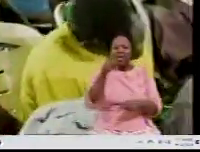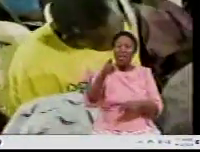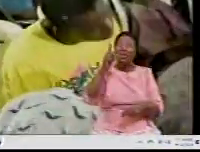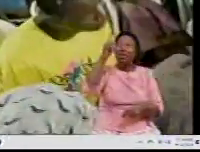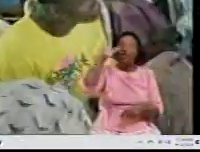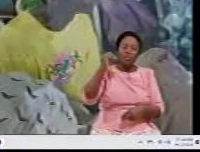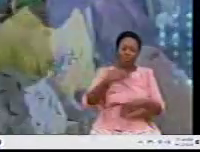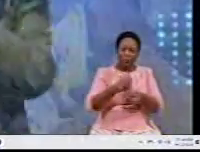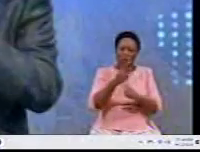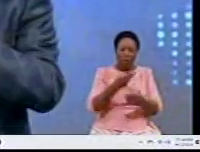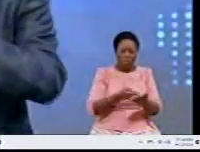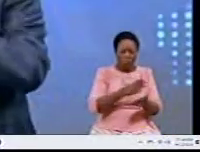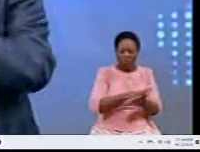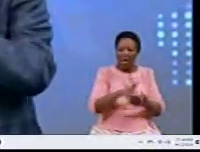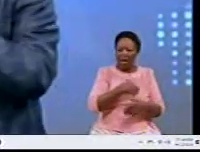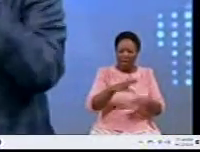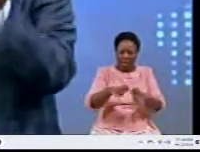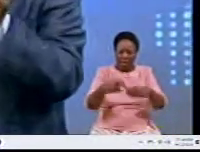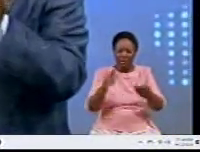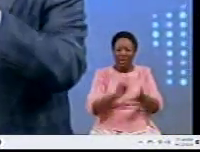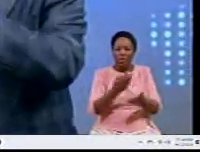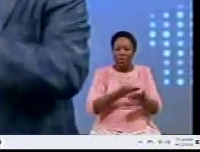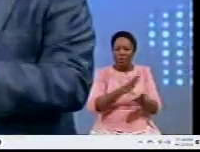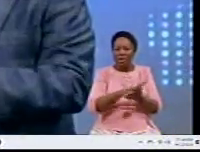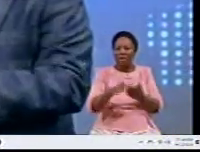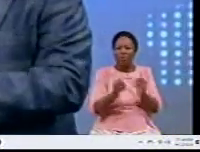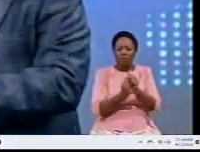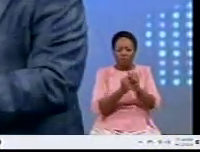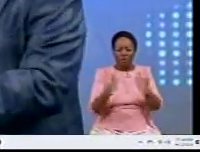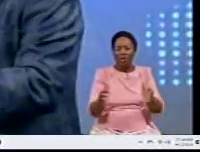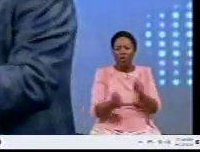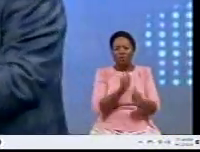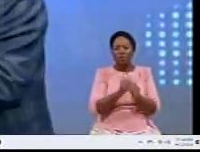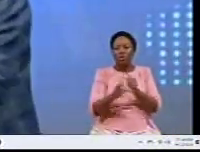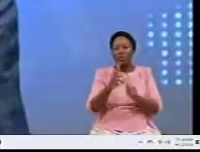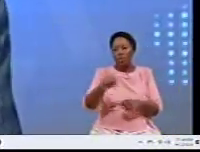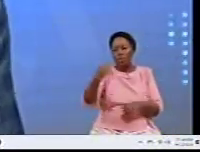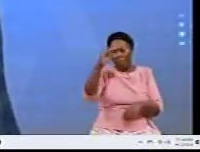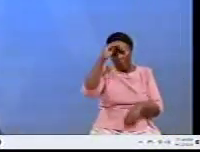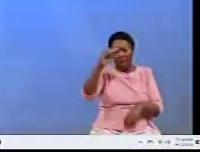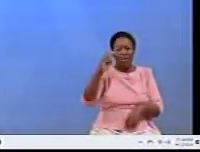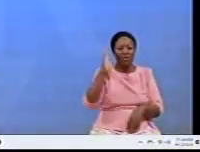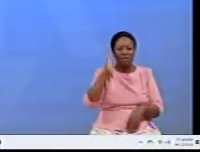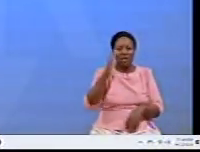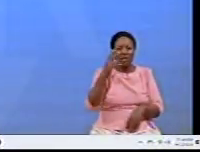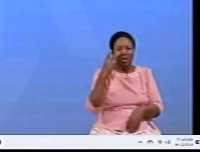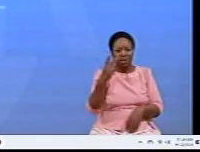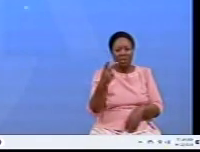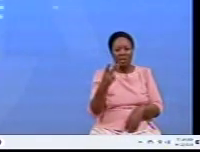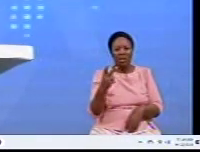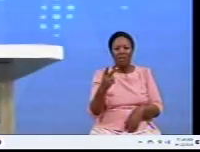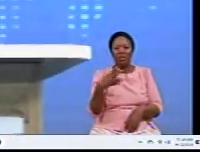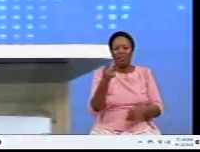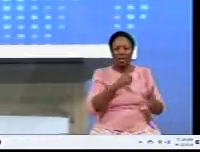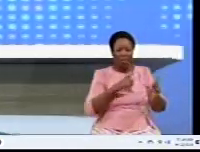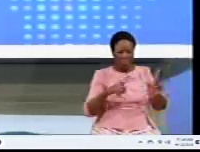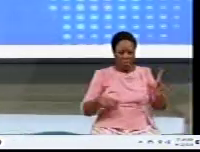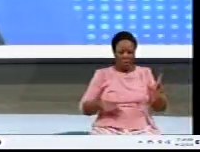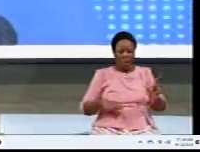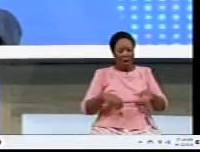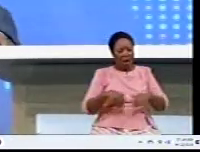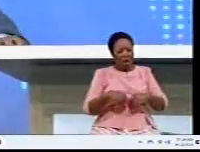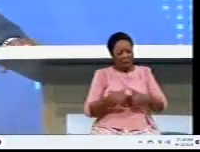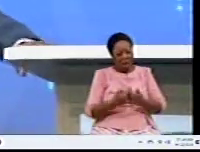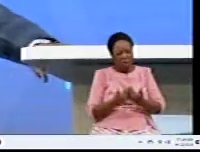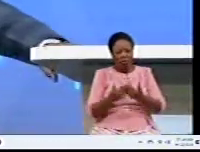holy and give you that holiness without which no man shall see the Lord. How does